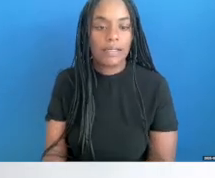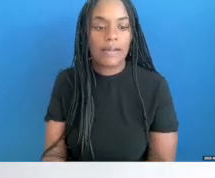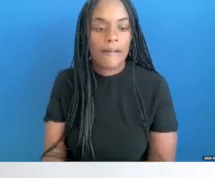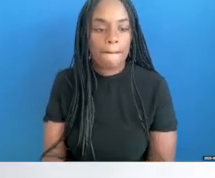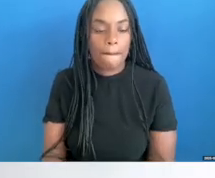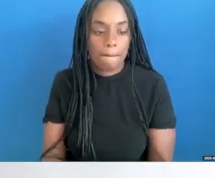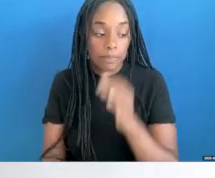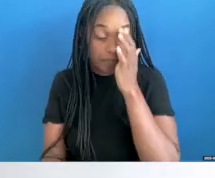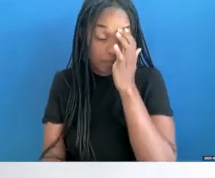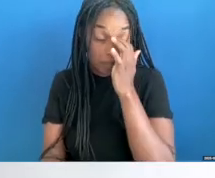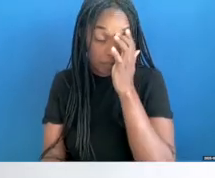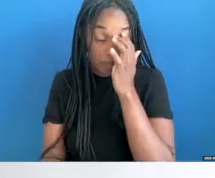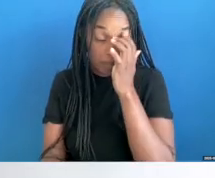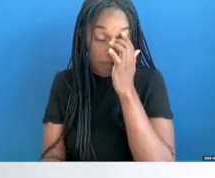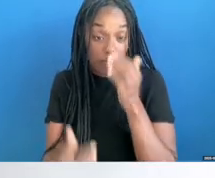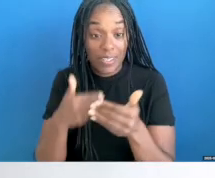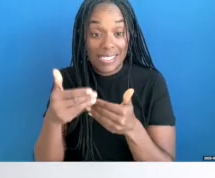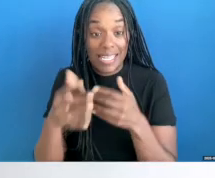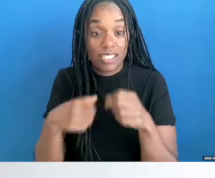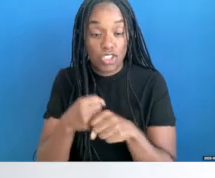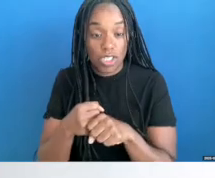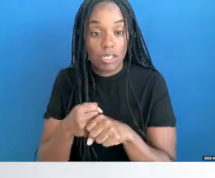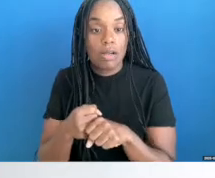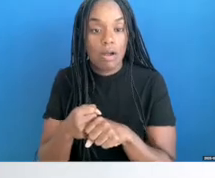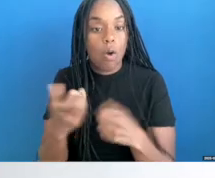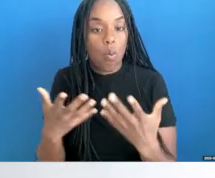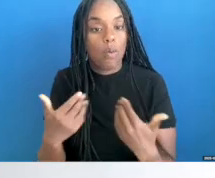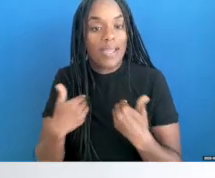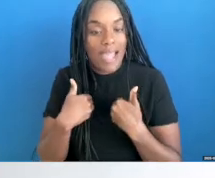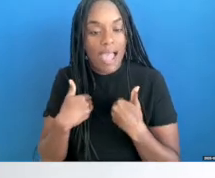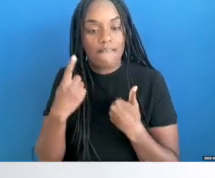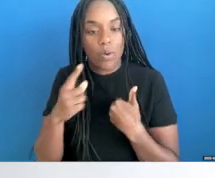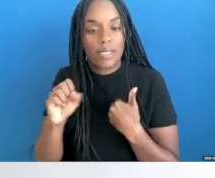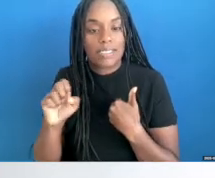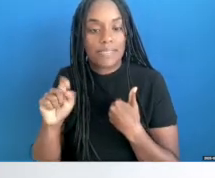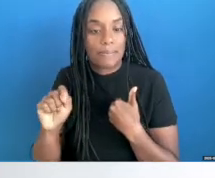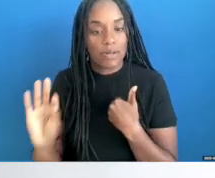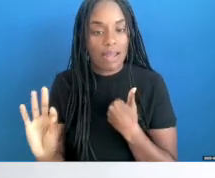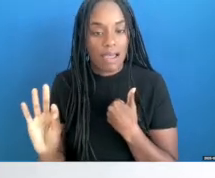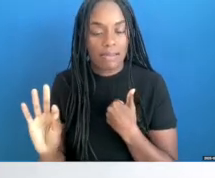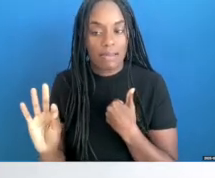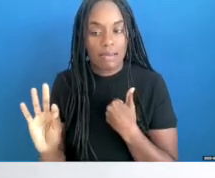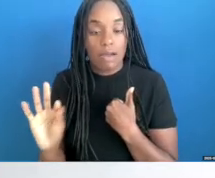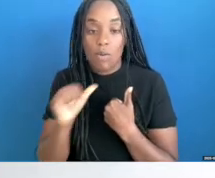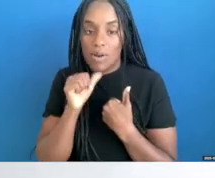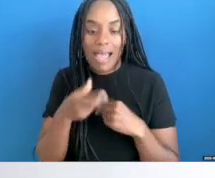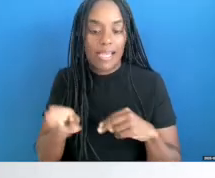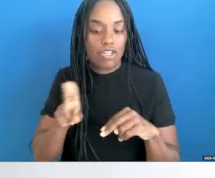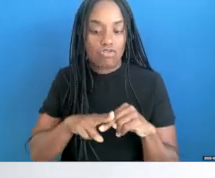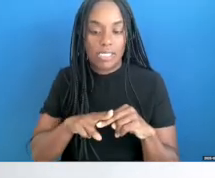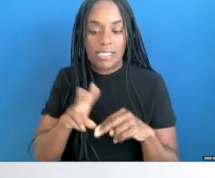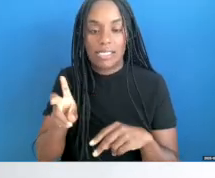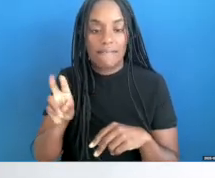what we have right now on the September 9th date, we are not increasing those voucher amounts,